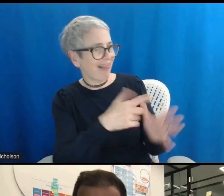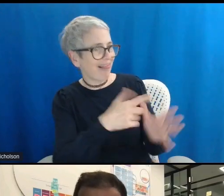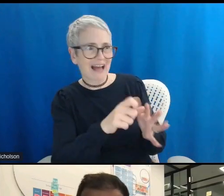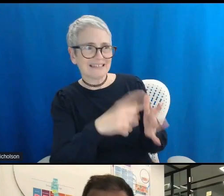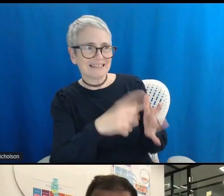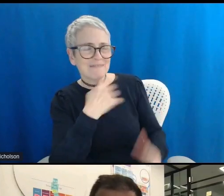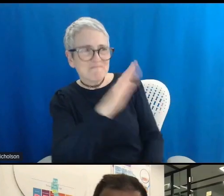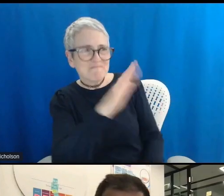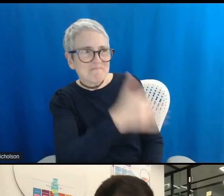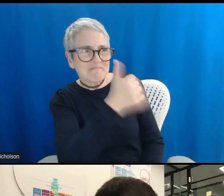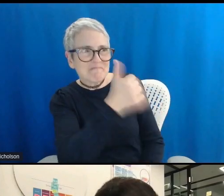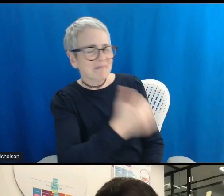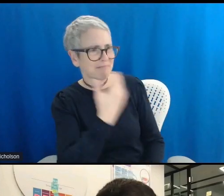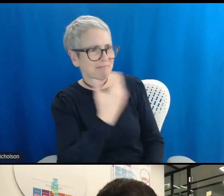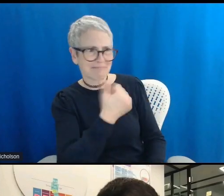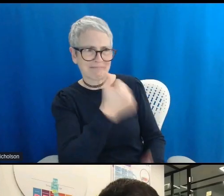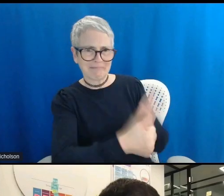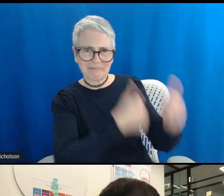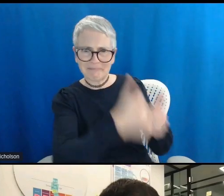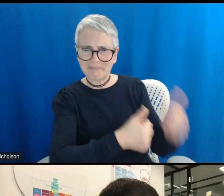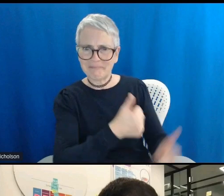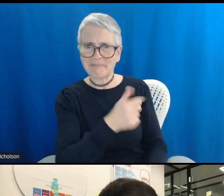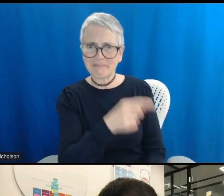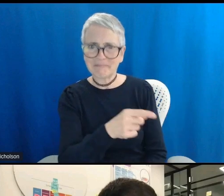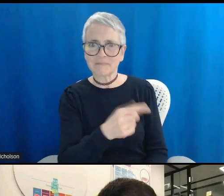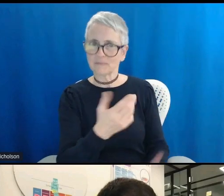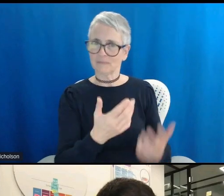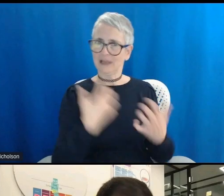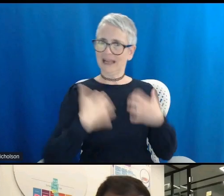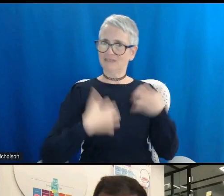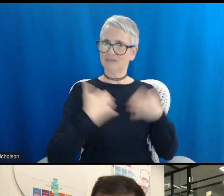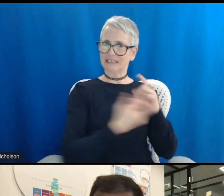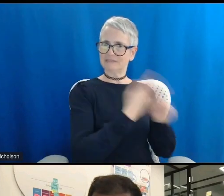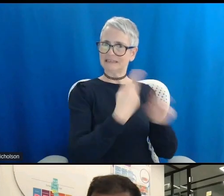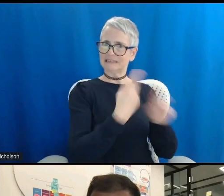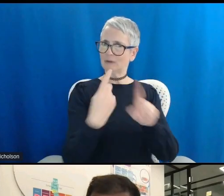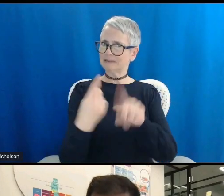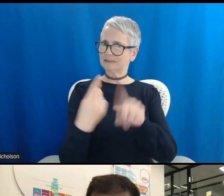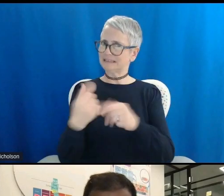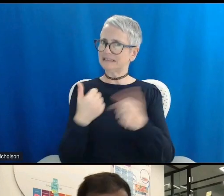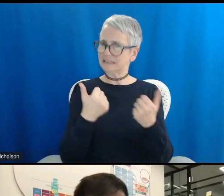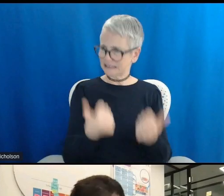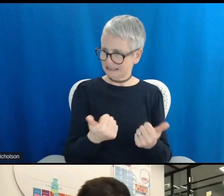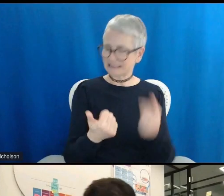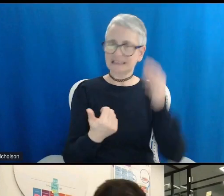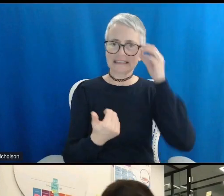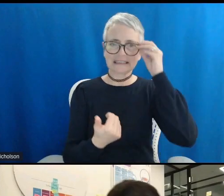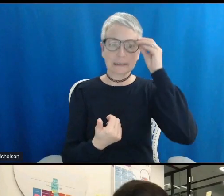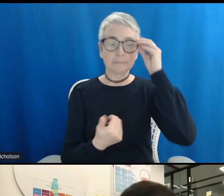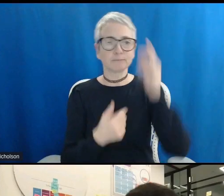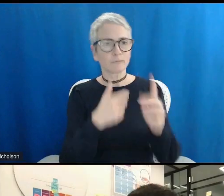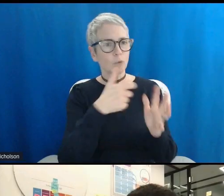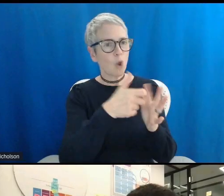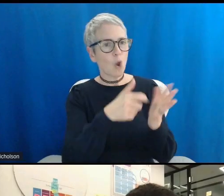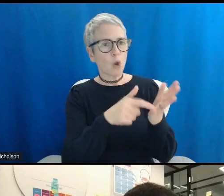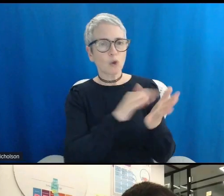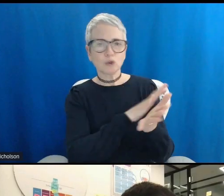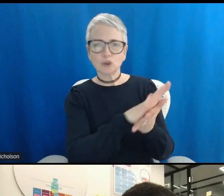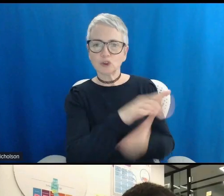know, we've had a mixture of response so far. You know, Kush was talking about, you